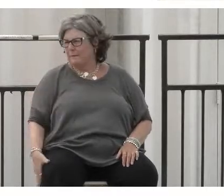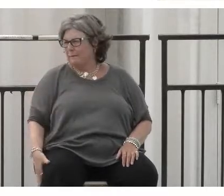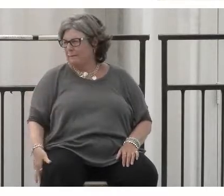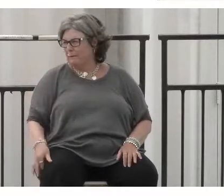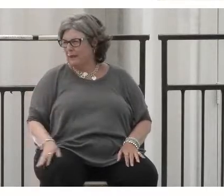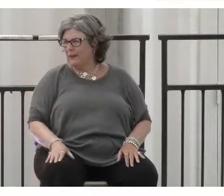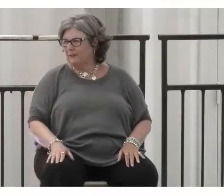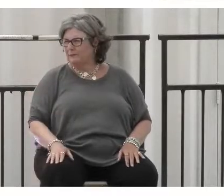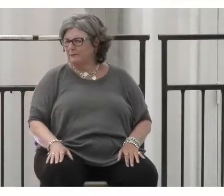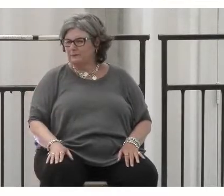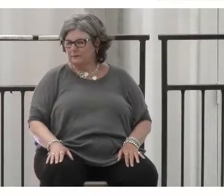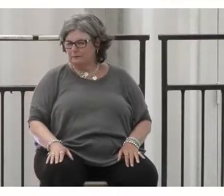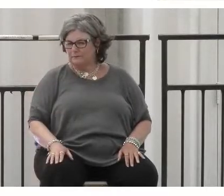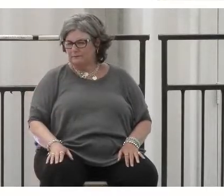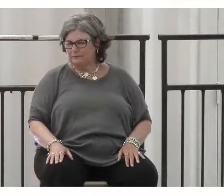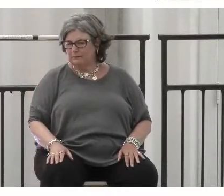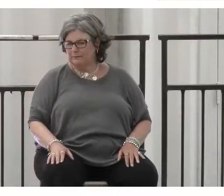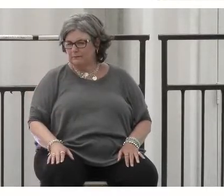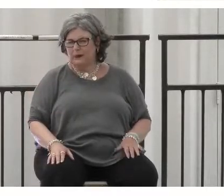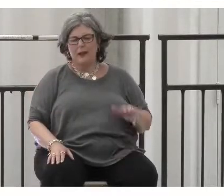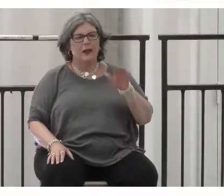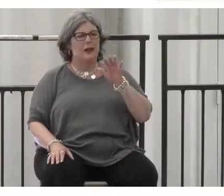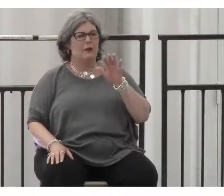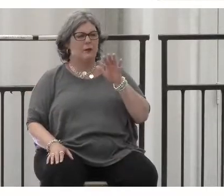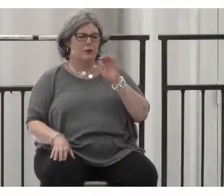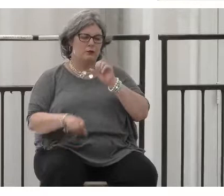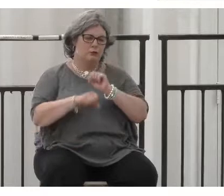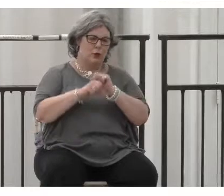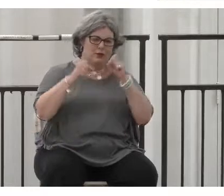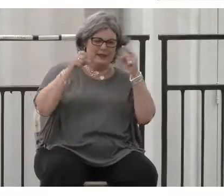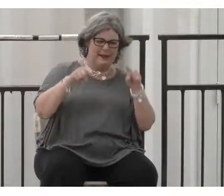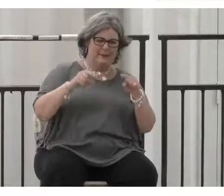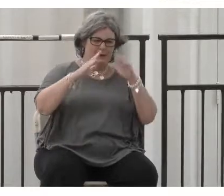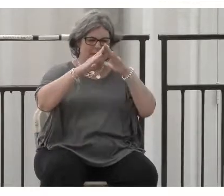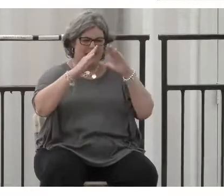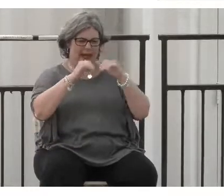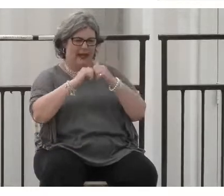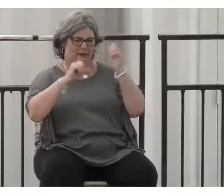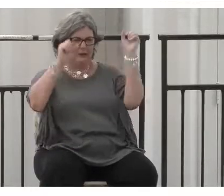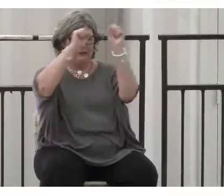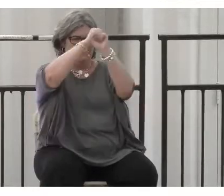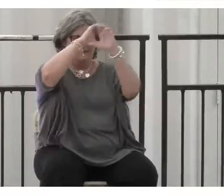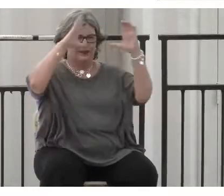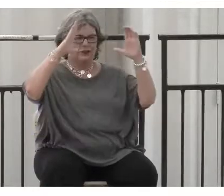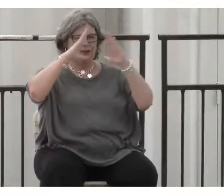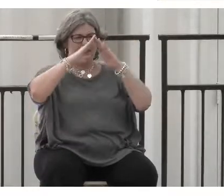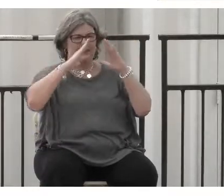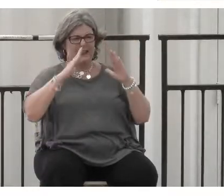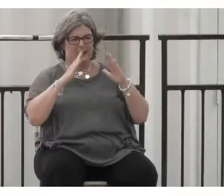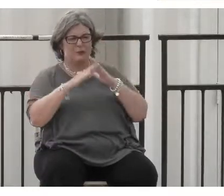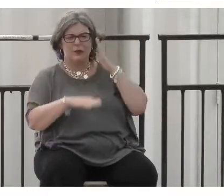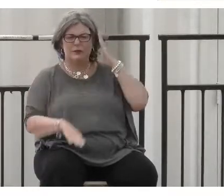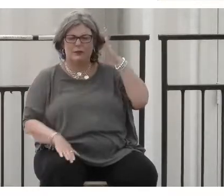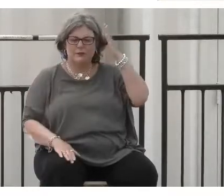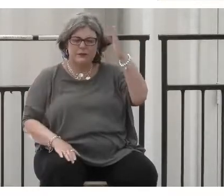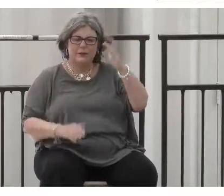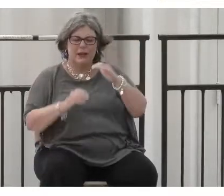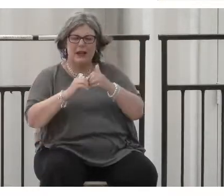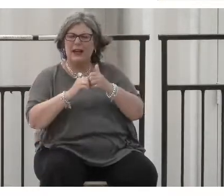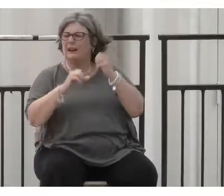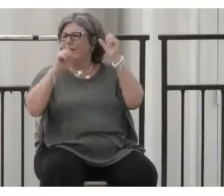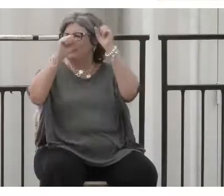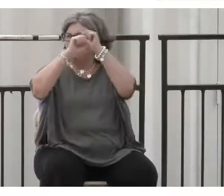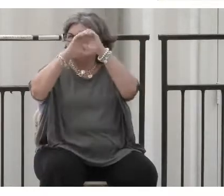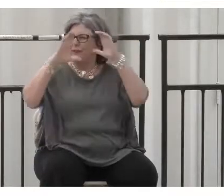So we asked the 25 students what could happen in this house. How do you see this house become? What's the future of this house? How do you see this